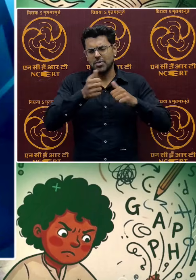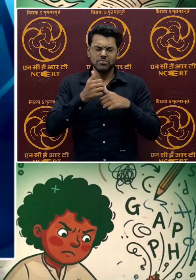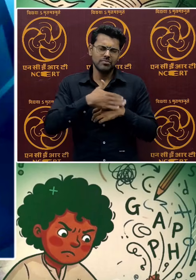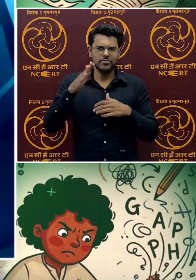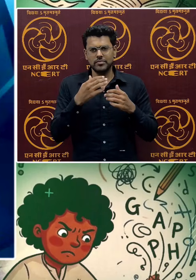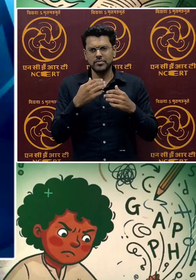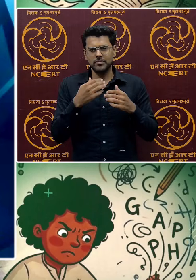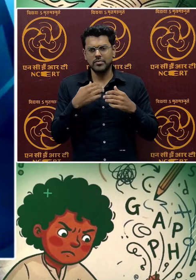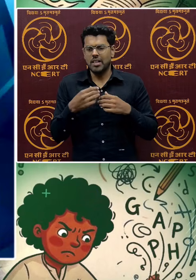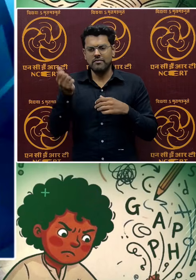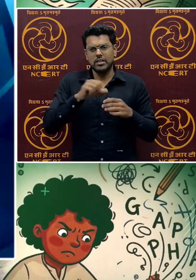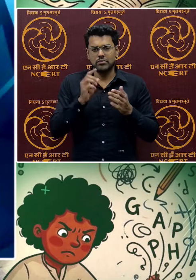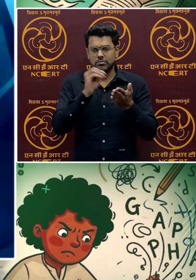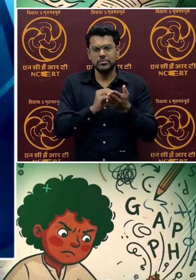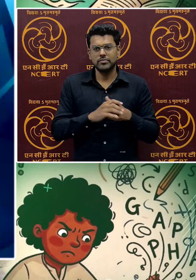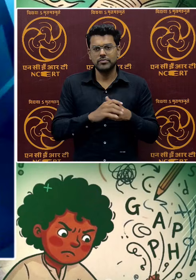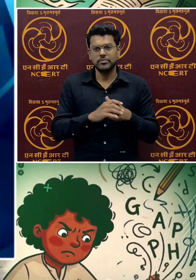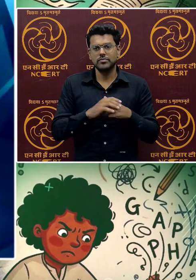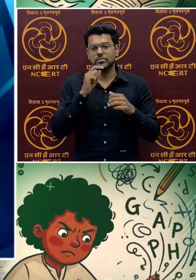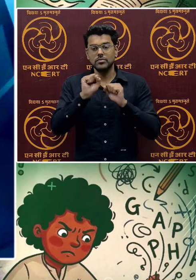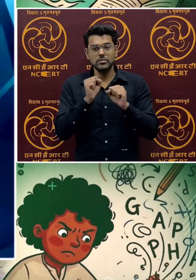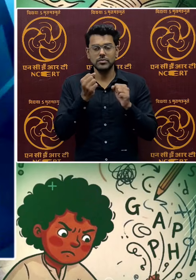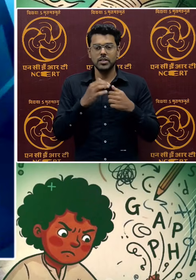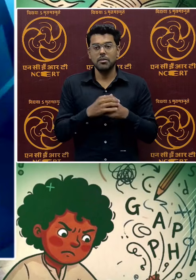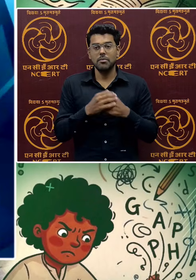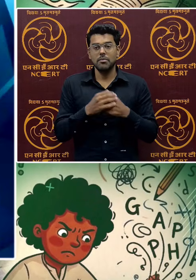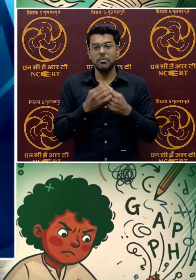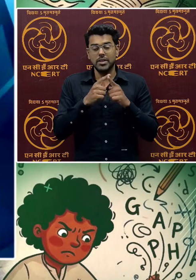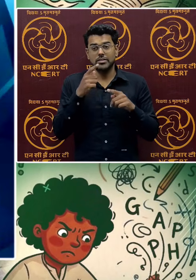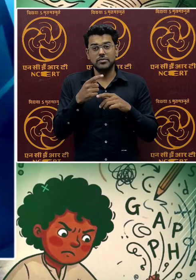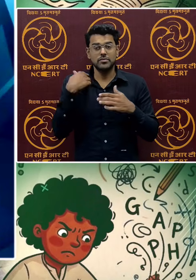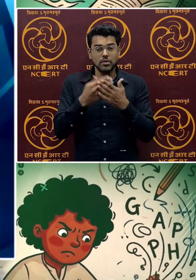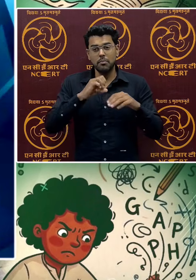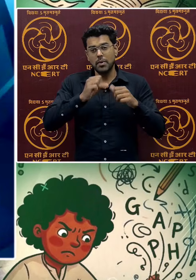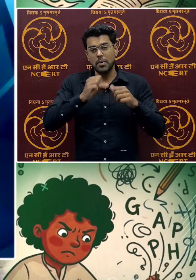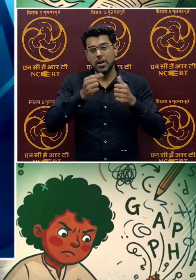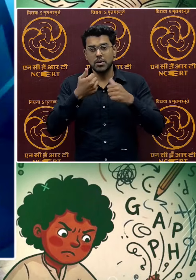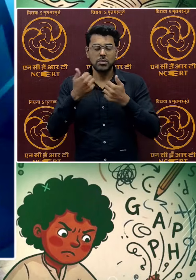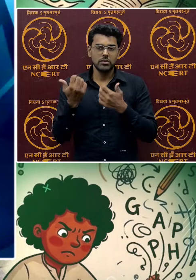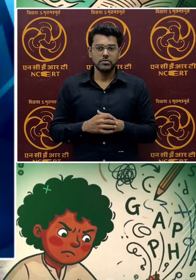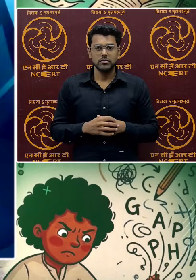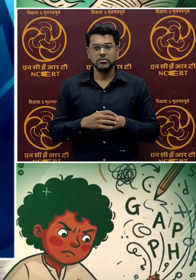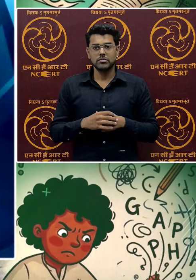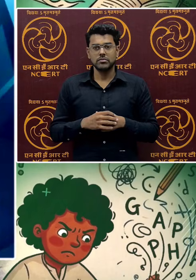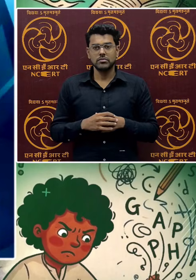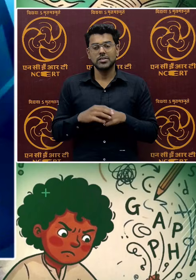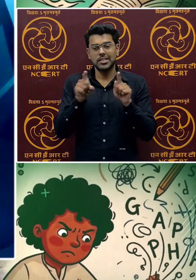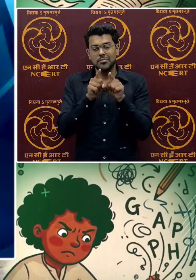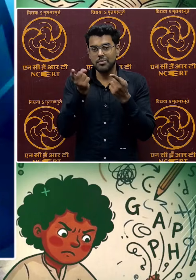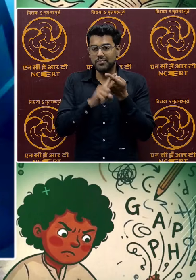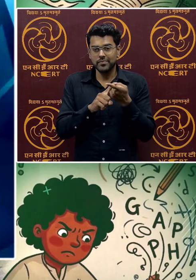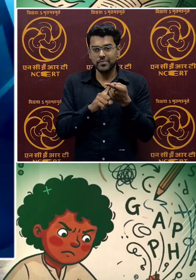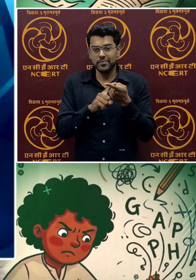okay, I will not be able to keep your son in my school, but I can give a pass TC for your child. So that is something